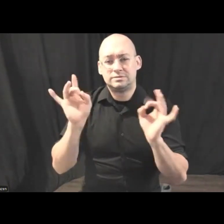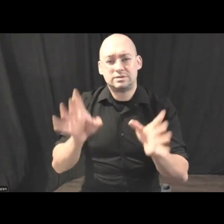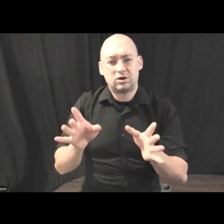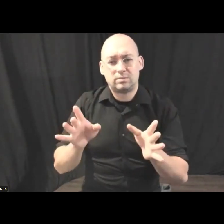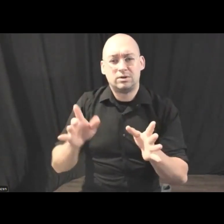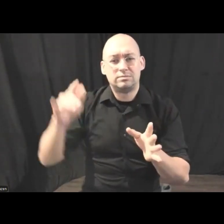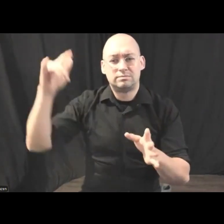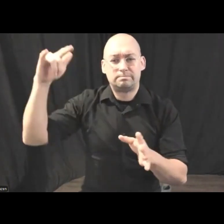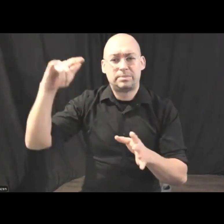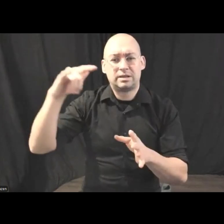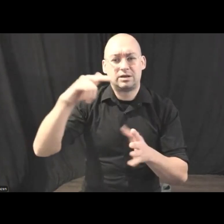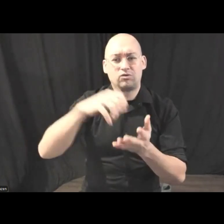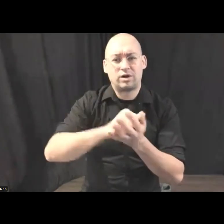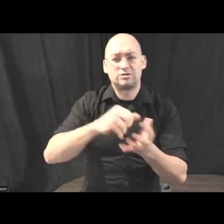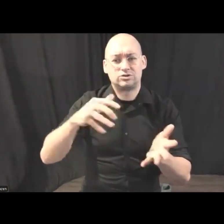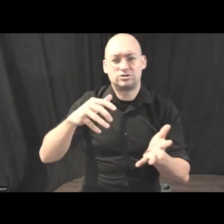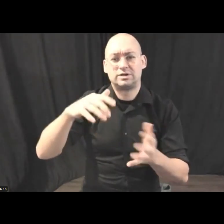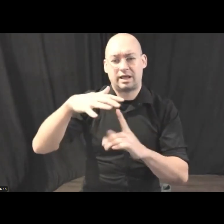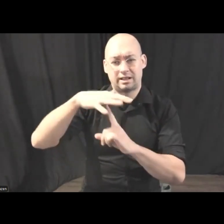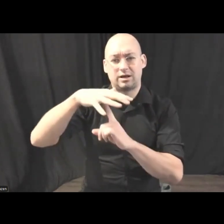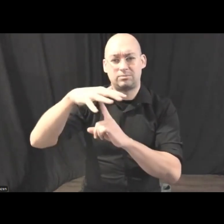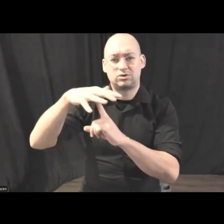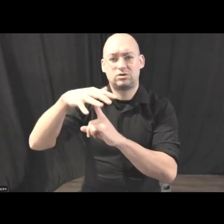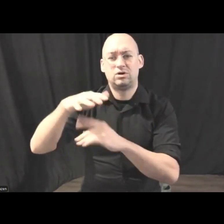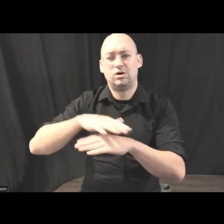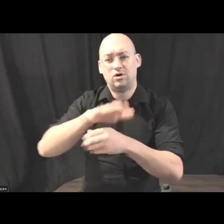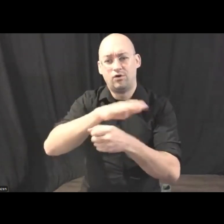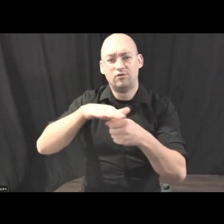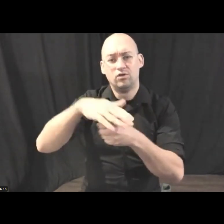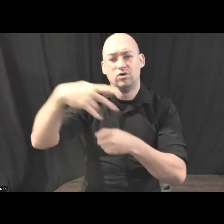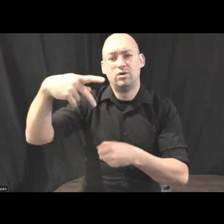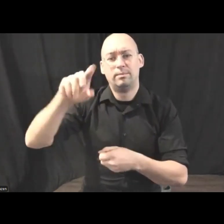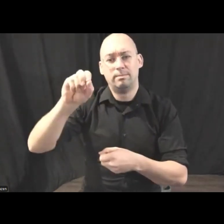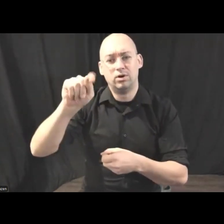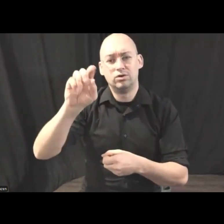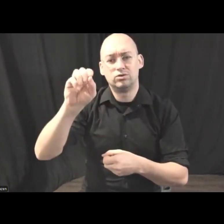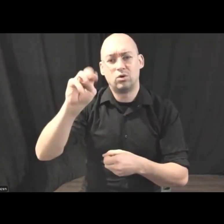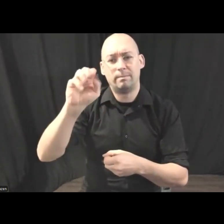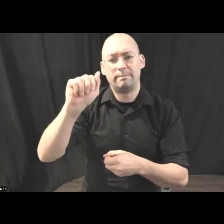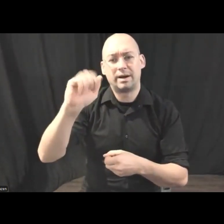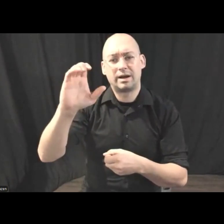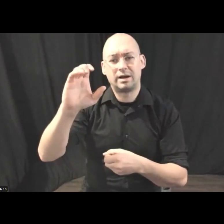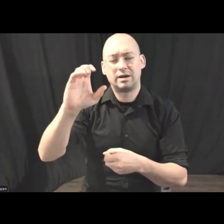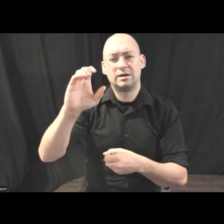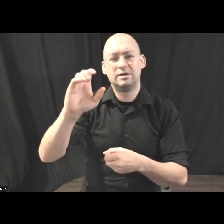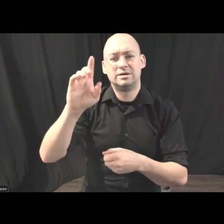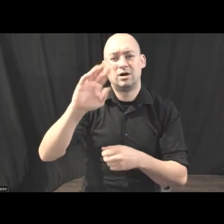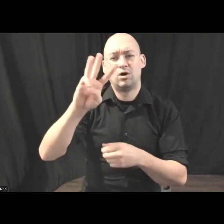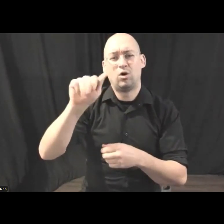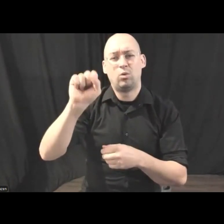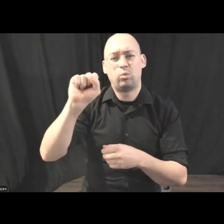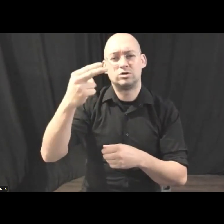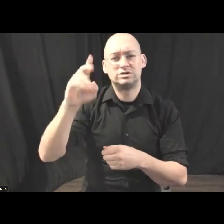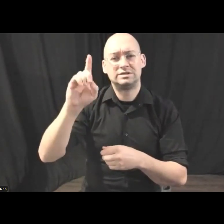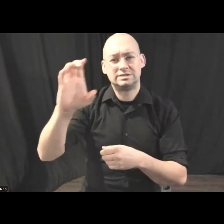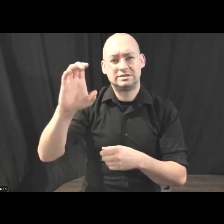crash and helicopter crash over the Potomac that, as a capital city, and knowing that so many of you